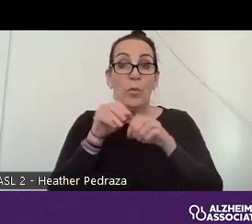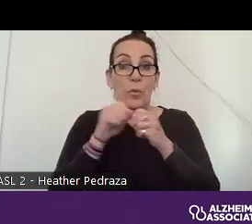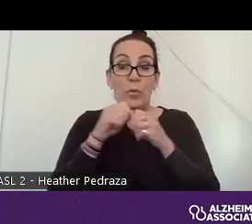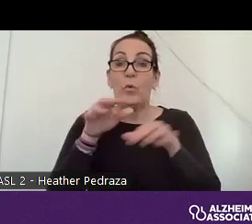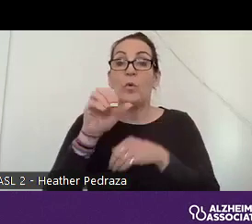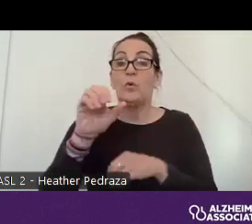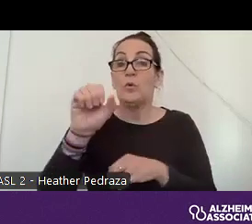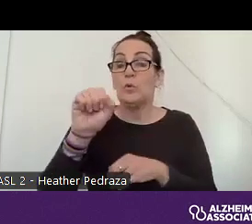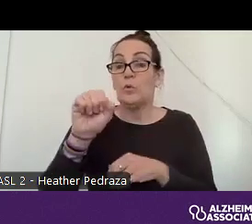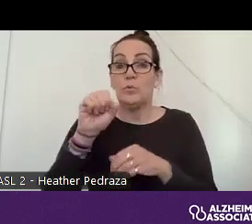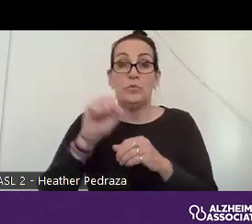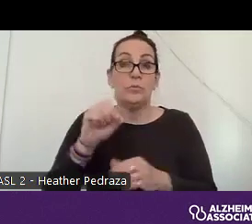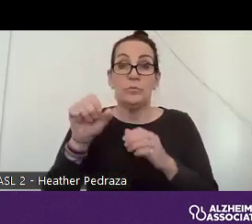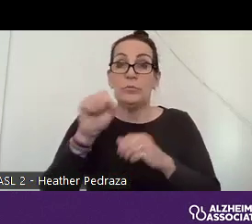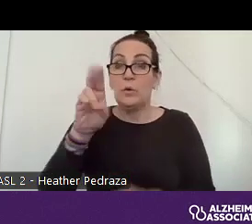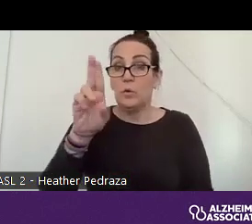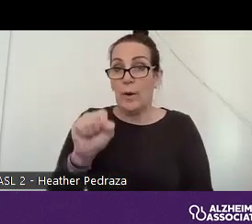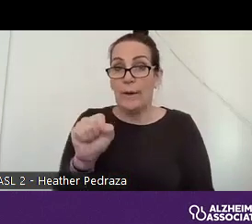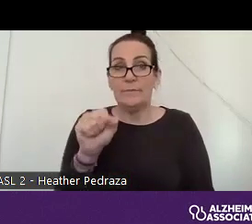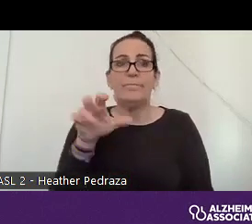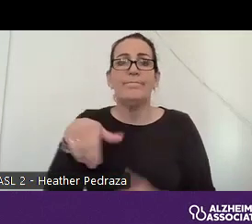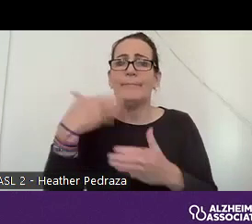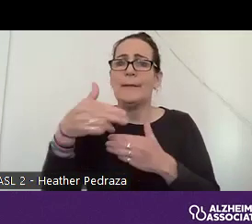next slide, you can see a little bit about